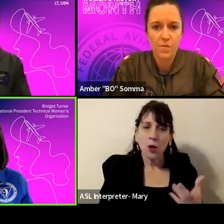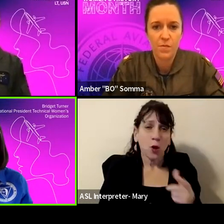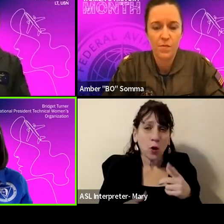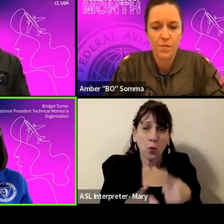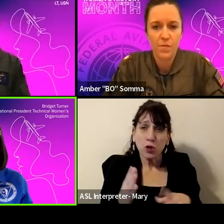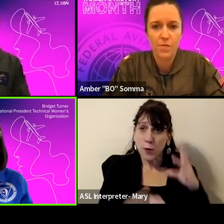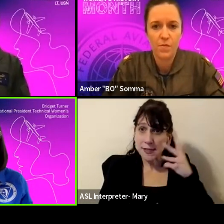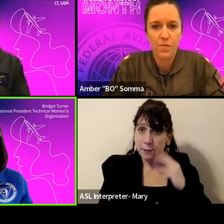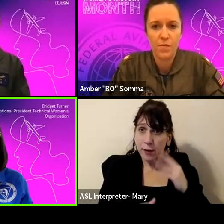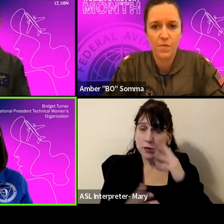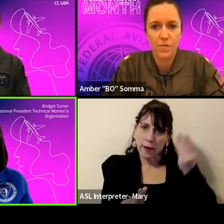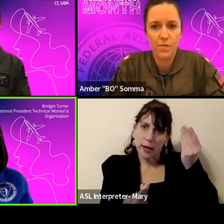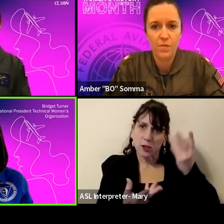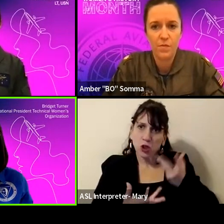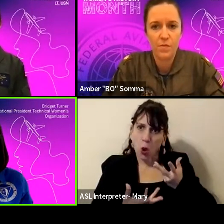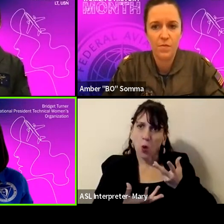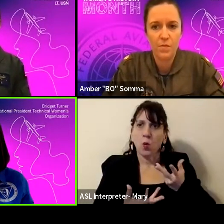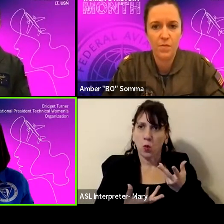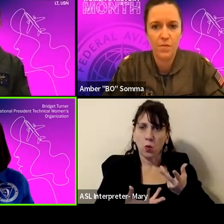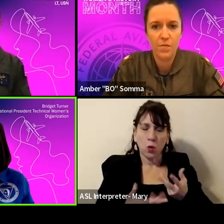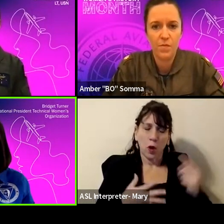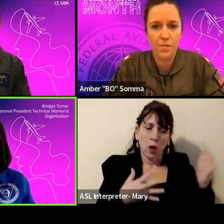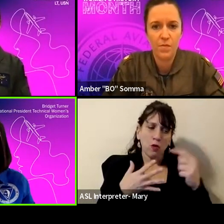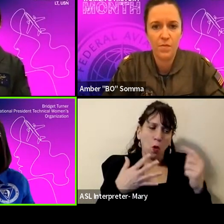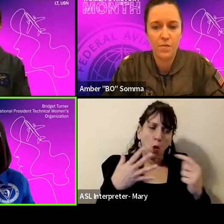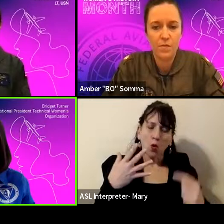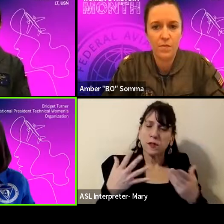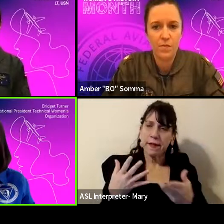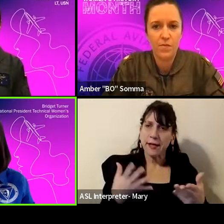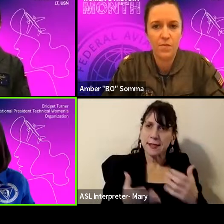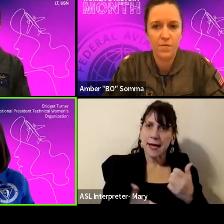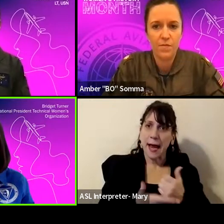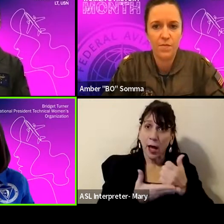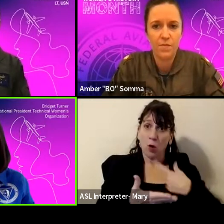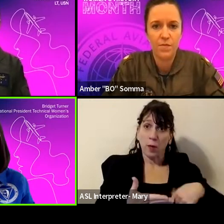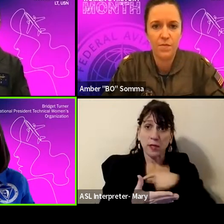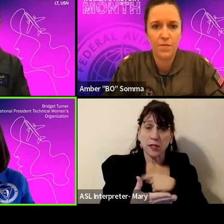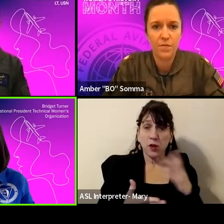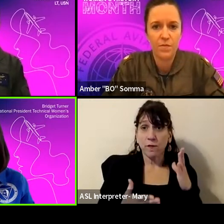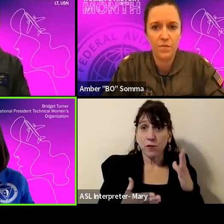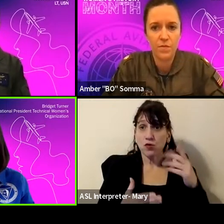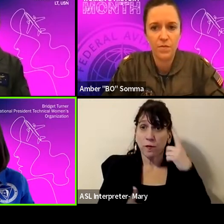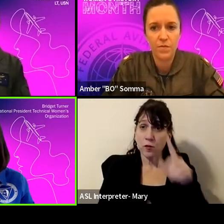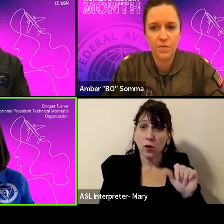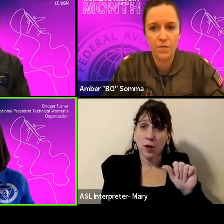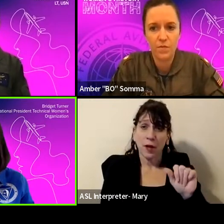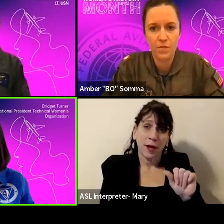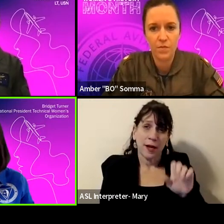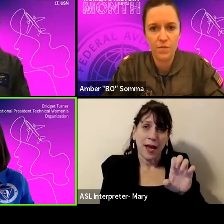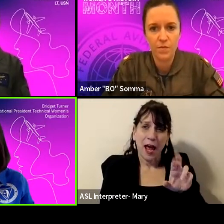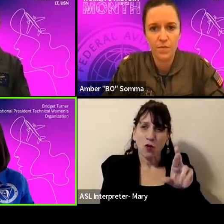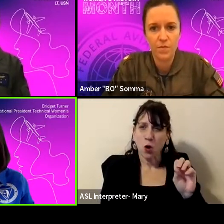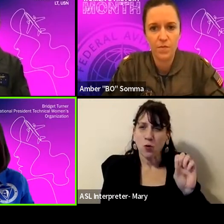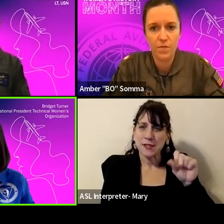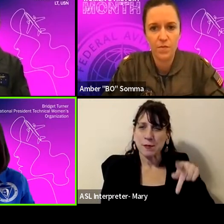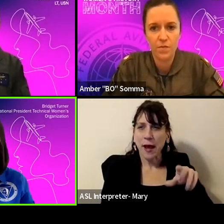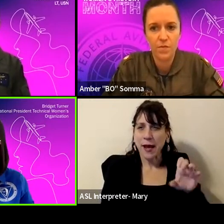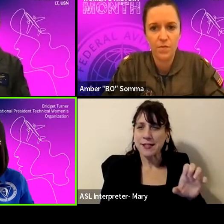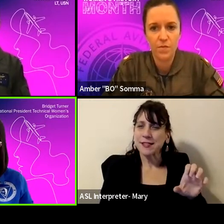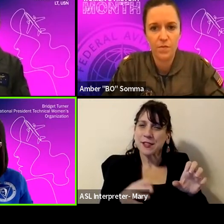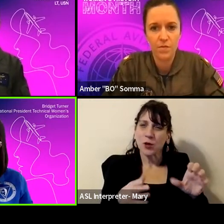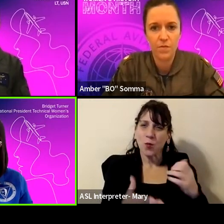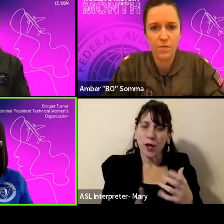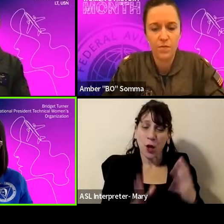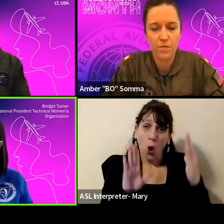experience, to let us know that these are things that can help us in our future for aerospace. And we hope that we'll be able to support that.